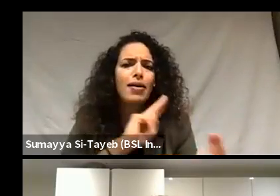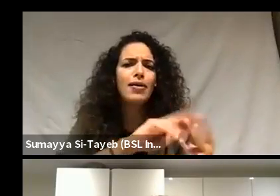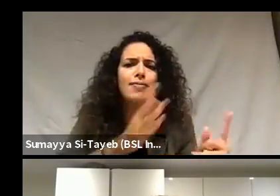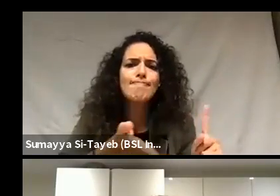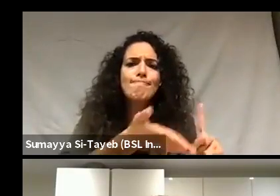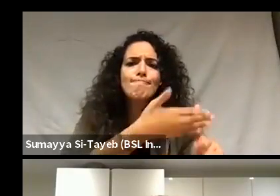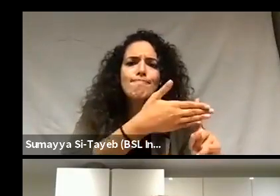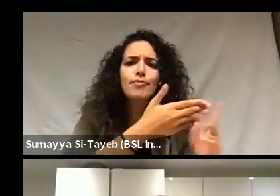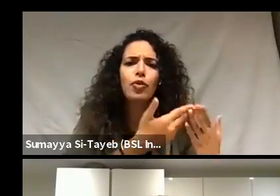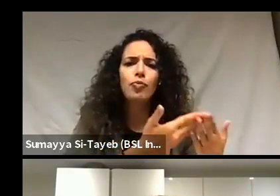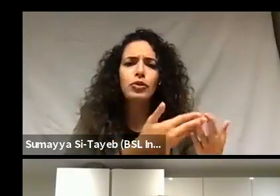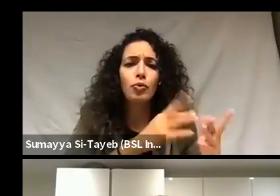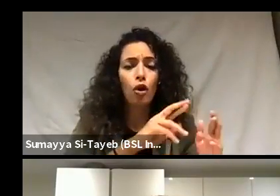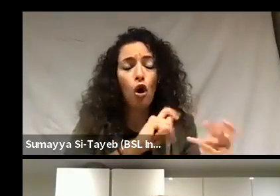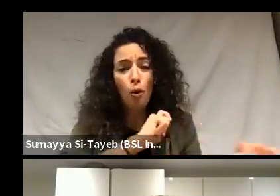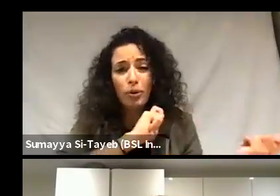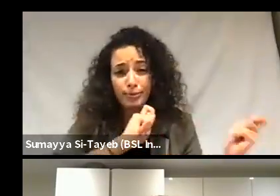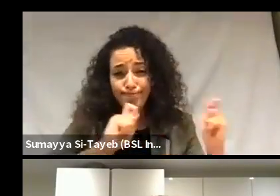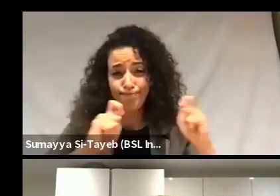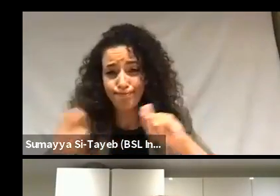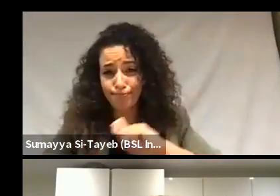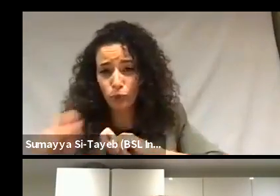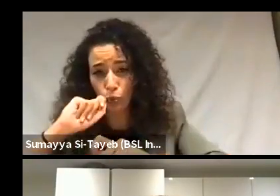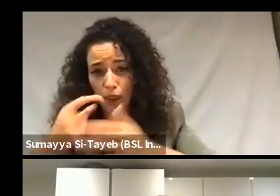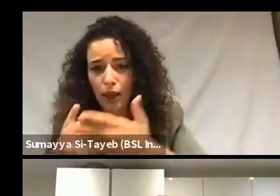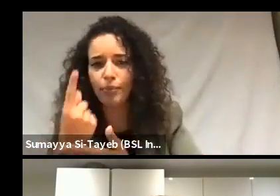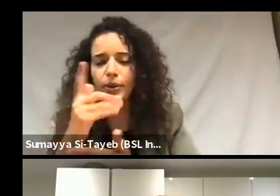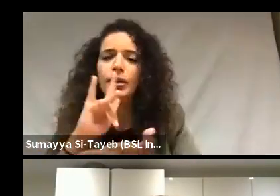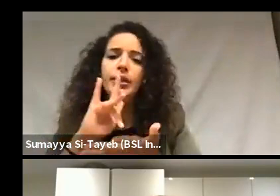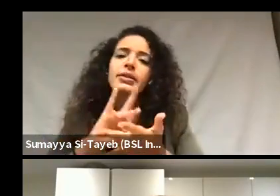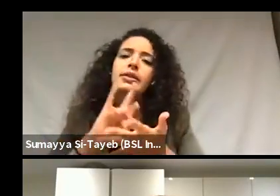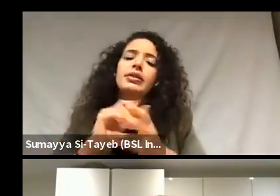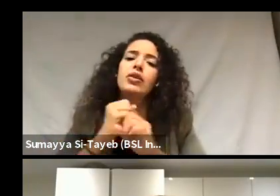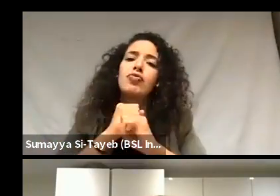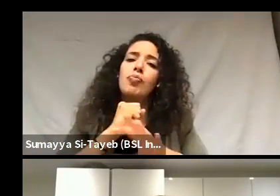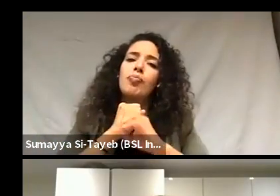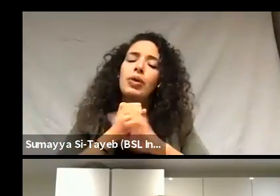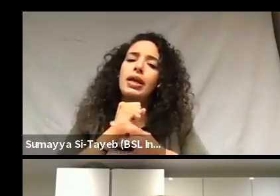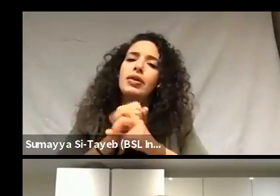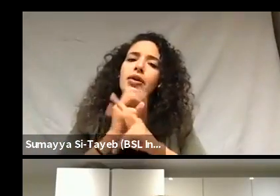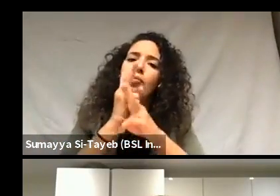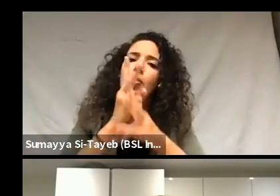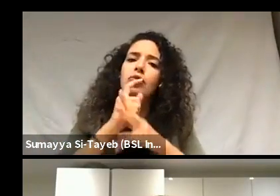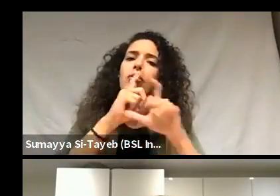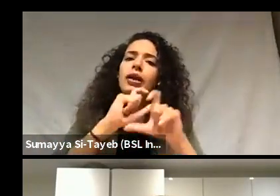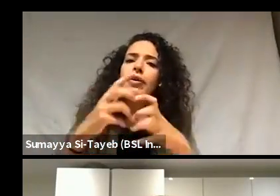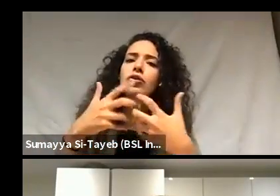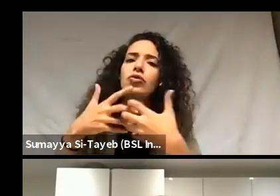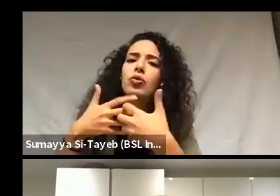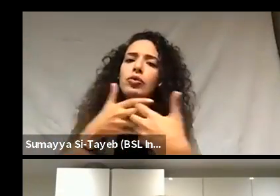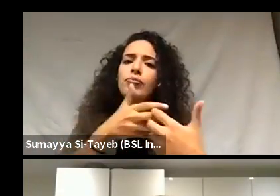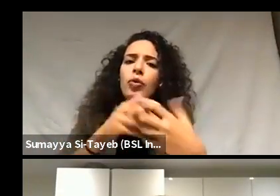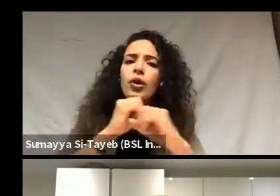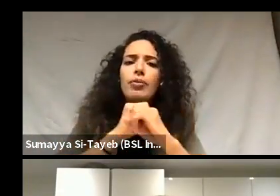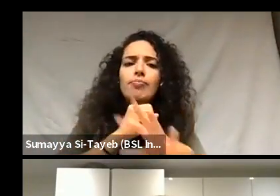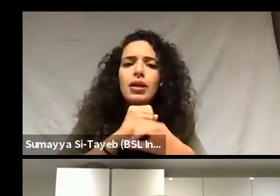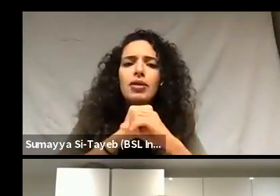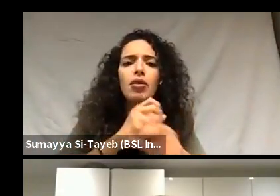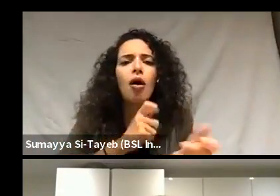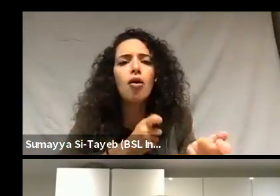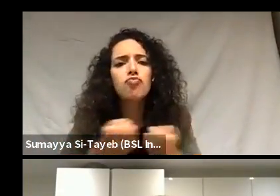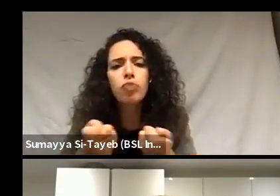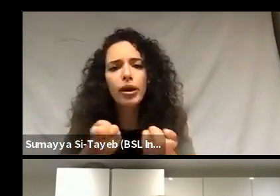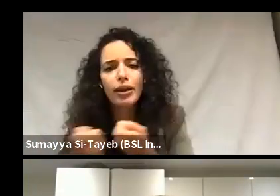changes. Centre for Media Monitoring will continue to engage constructively with the media, with regulators, with all stakeholders, and